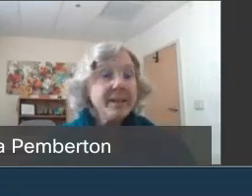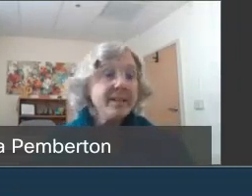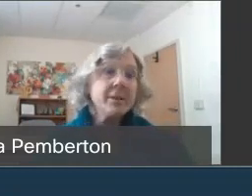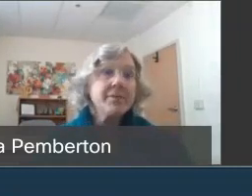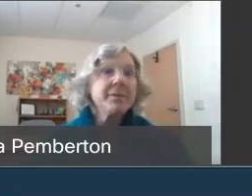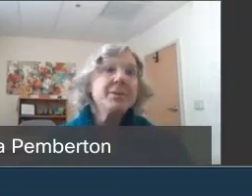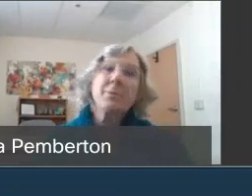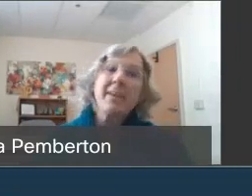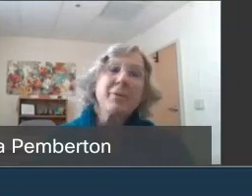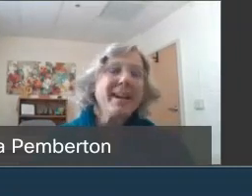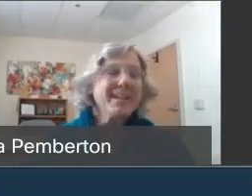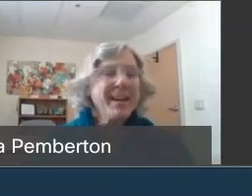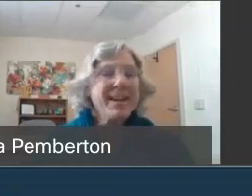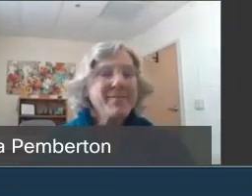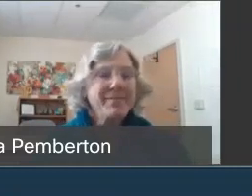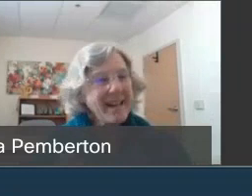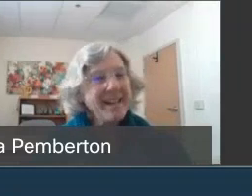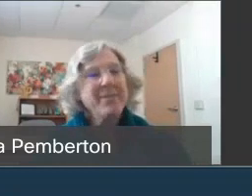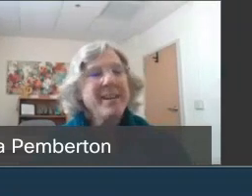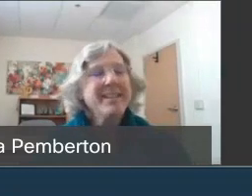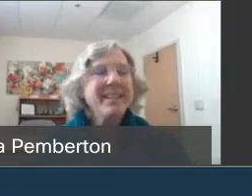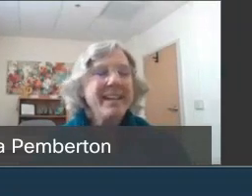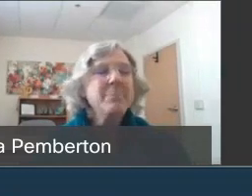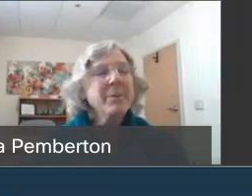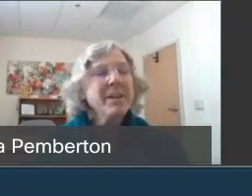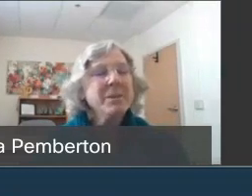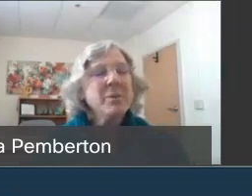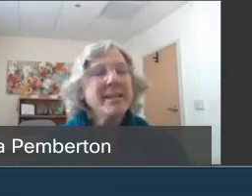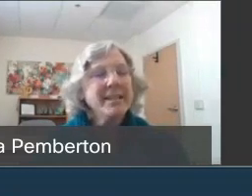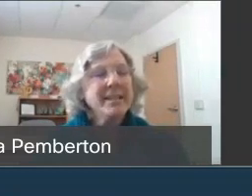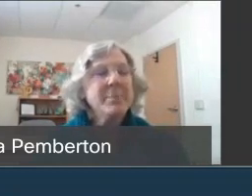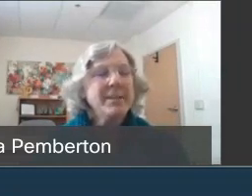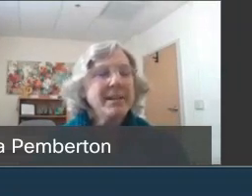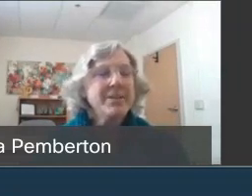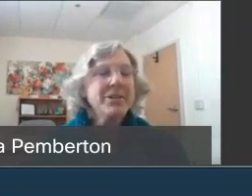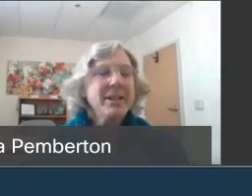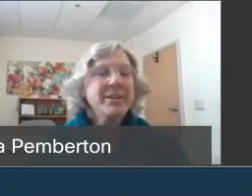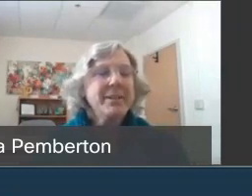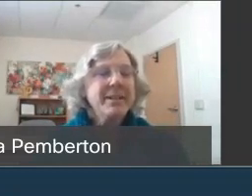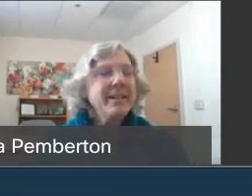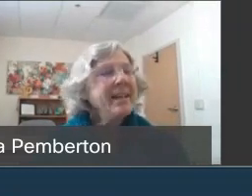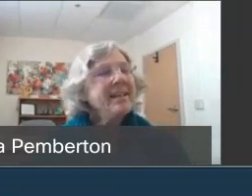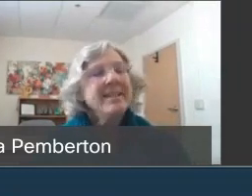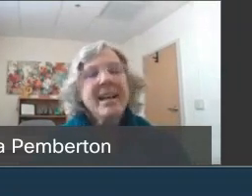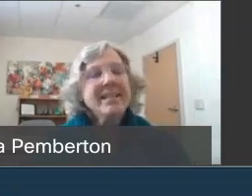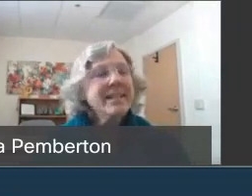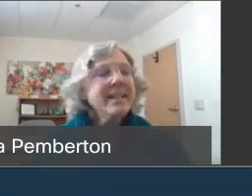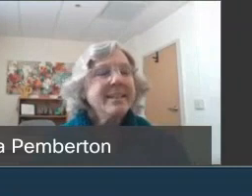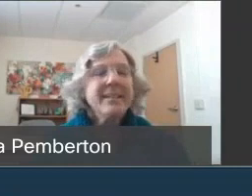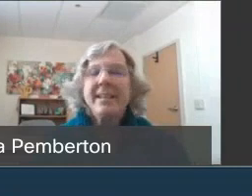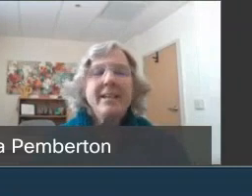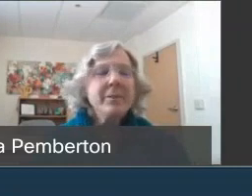wanted to increase our referrals. We have grants, we have data we've got to collect, but we also wanted to get people out of the jail. And